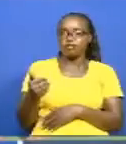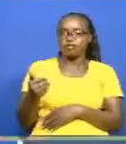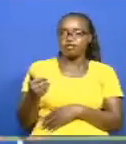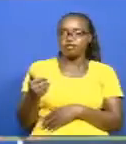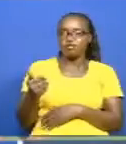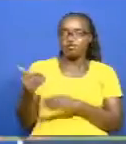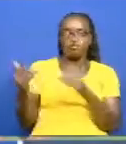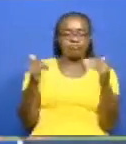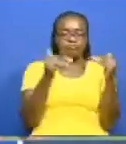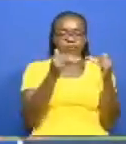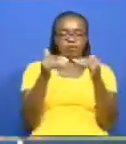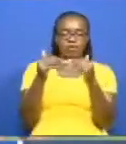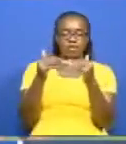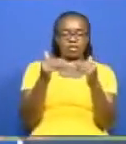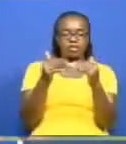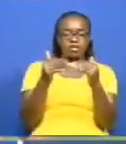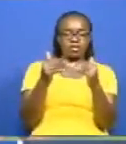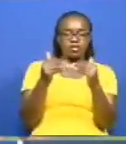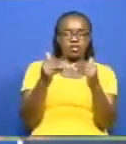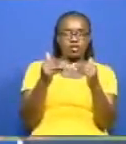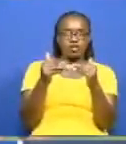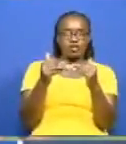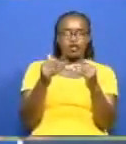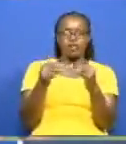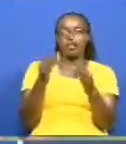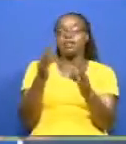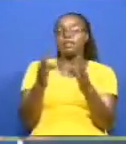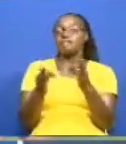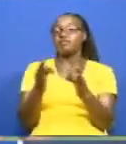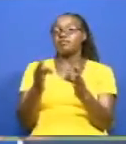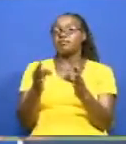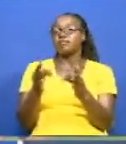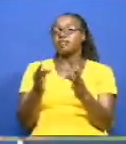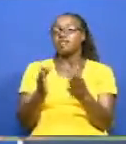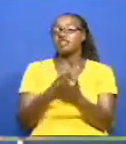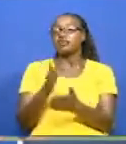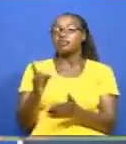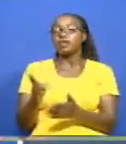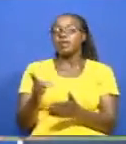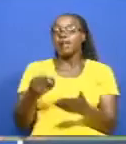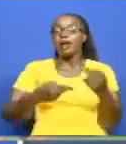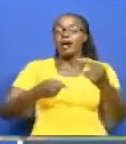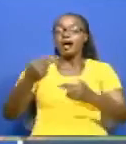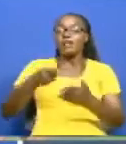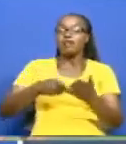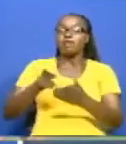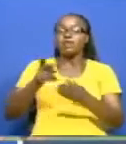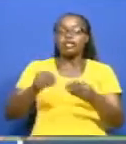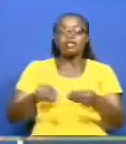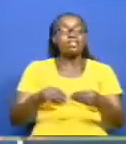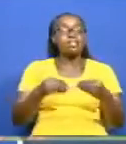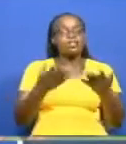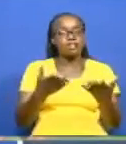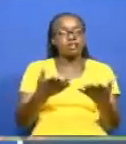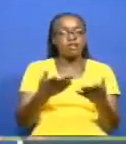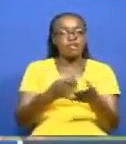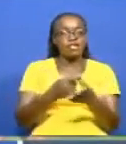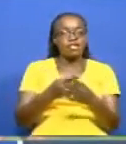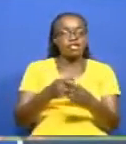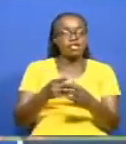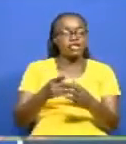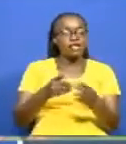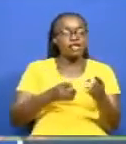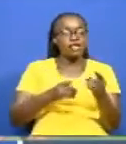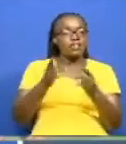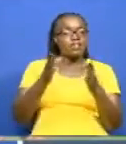the reserve price, so that if somebody in the auction offers a higher price, then the direct